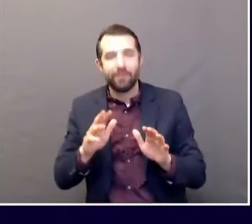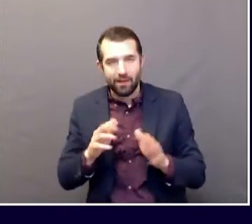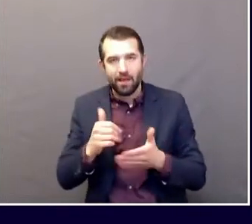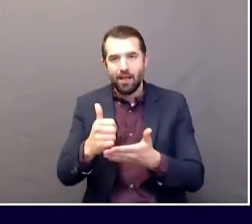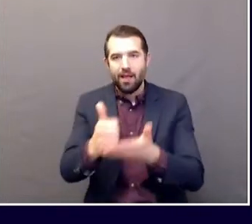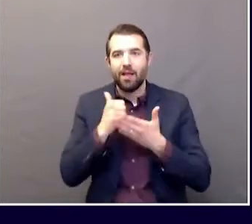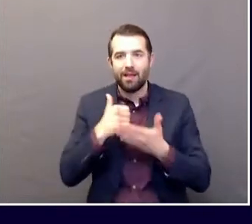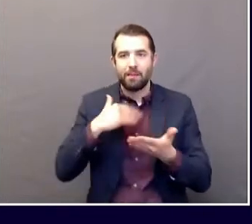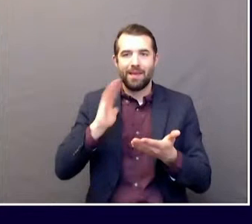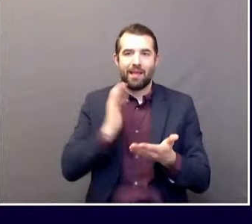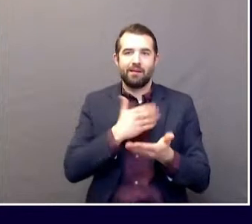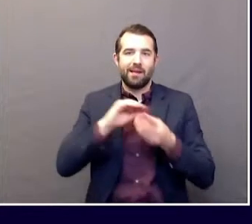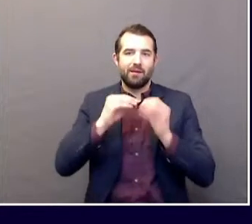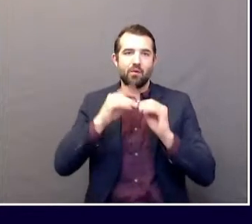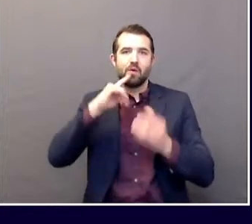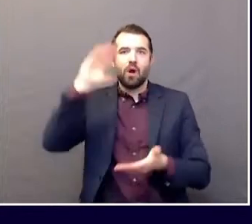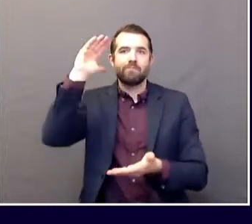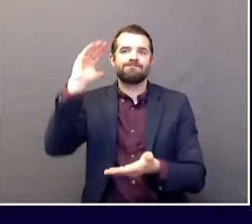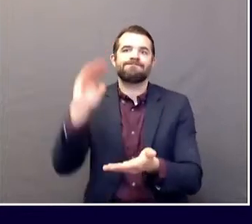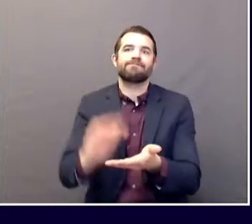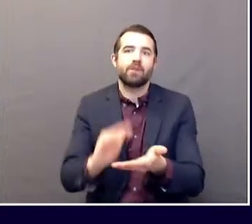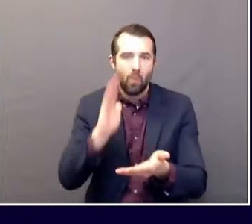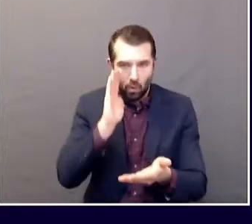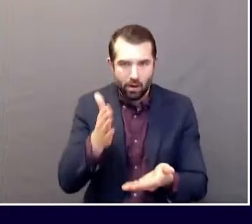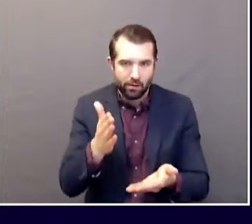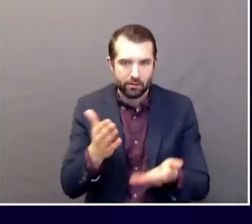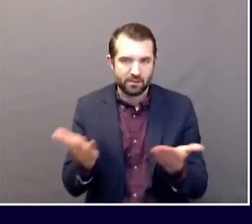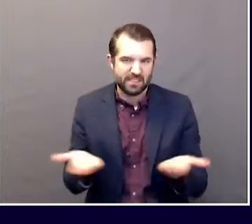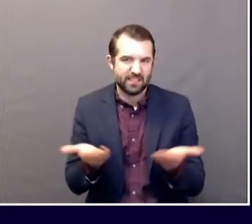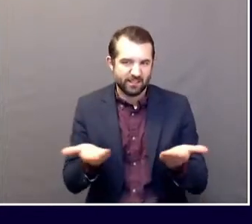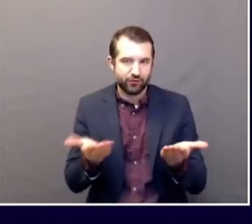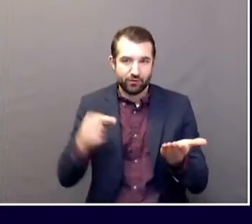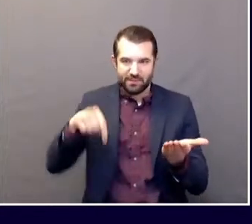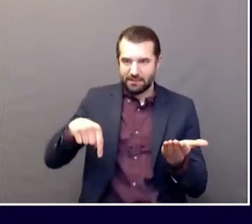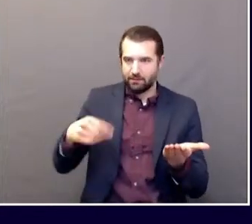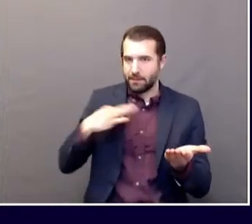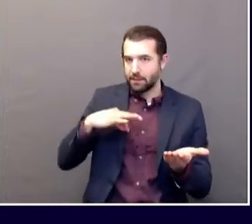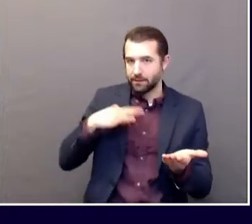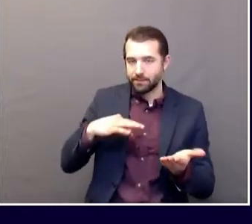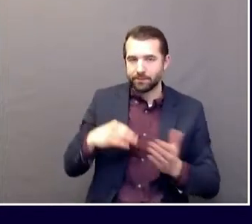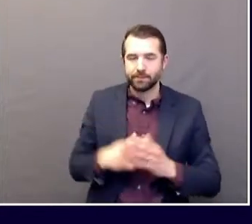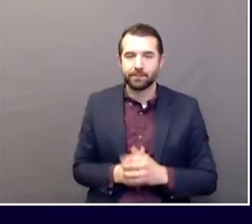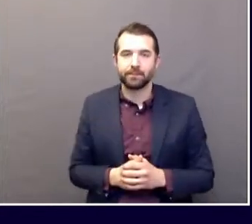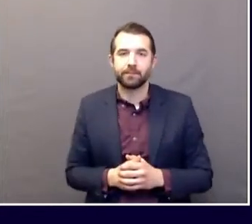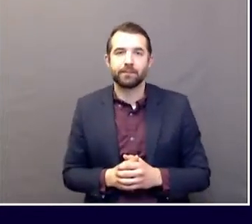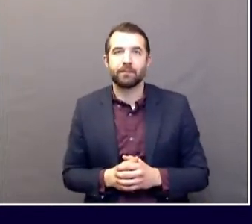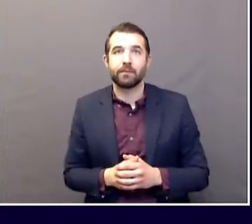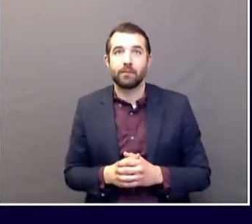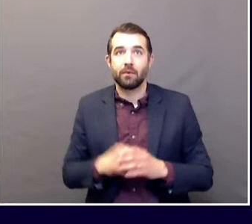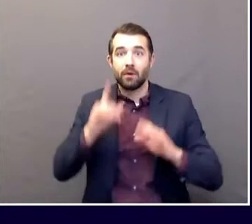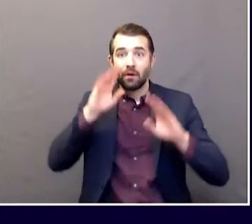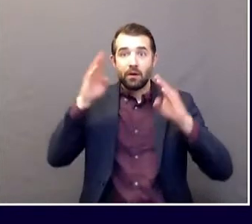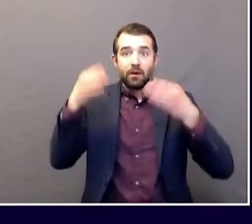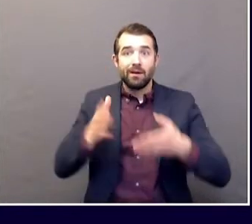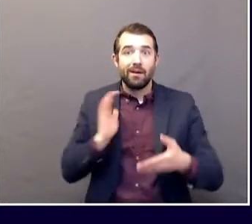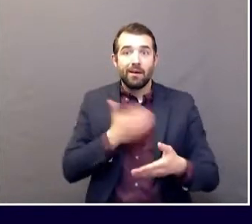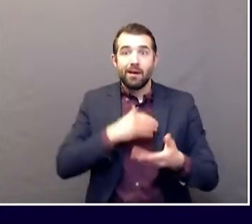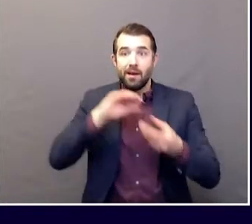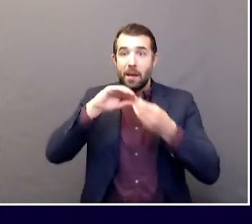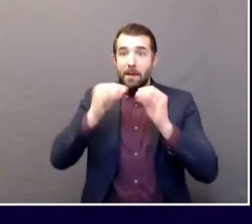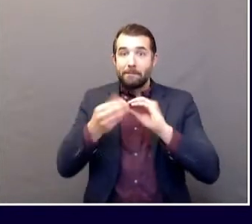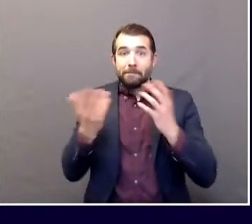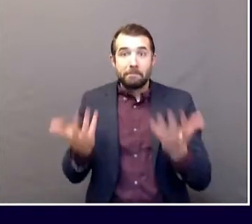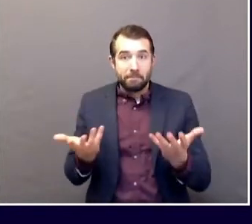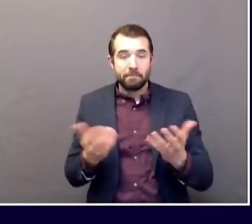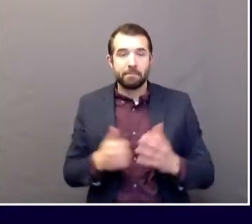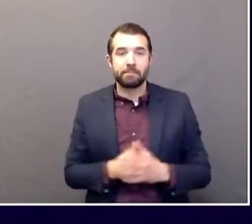when you take a look at the numbers in Maine and you look at all the number of cases we had, and you also project about the cases